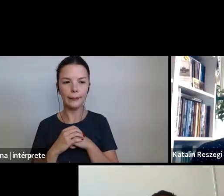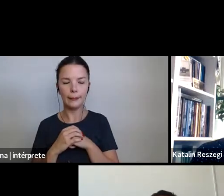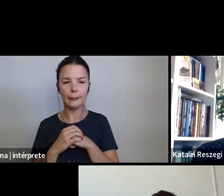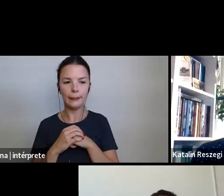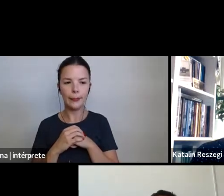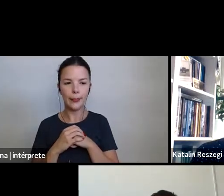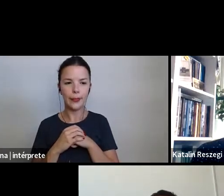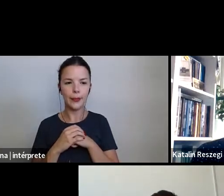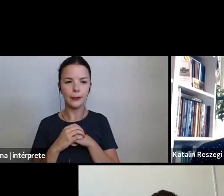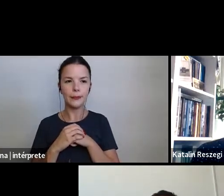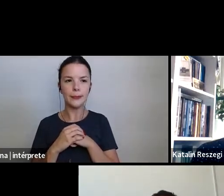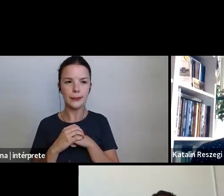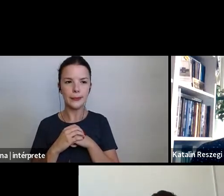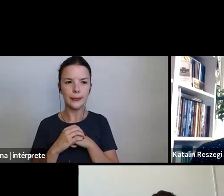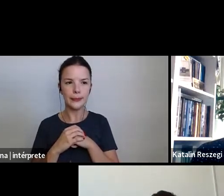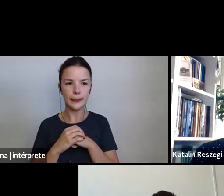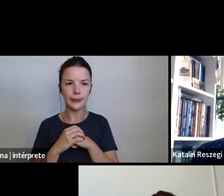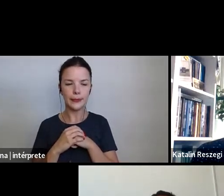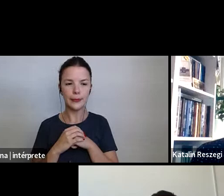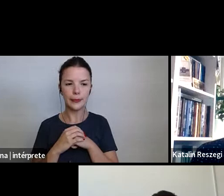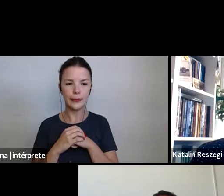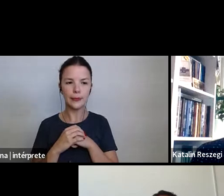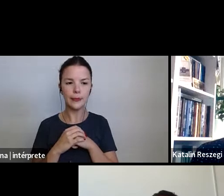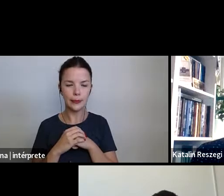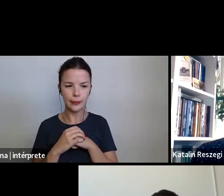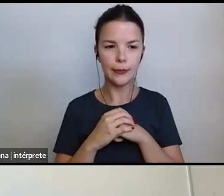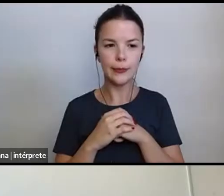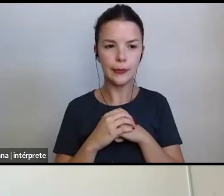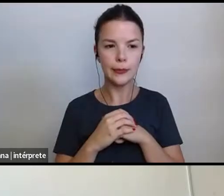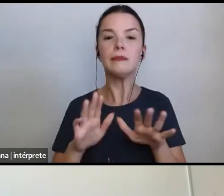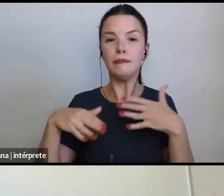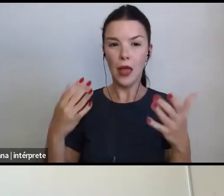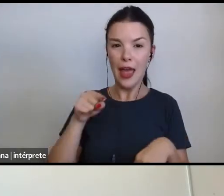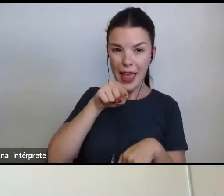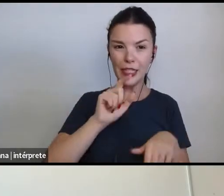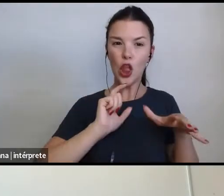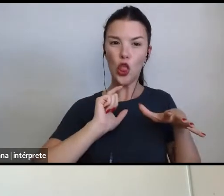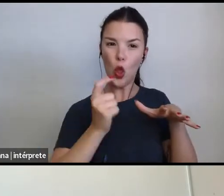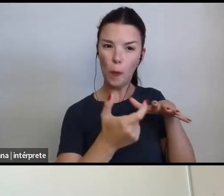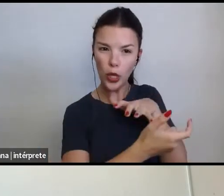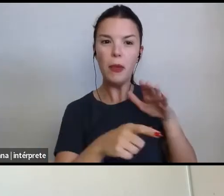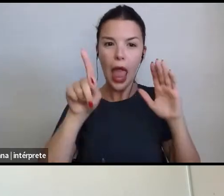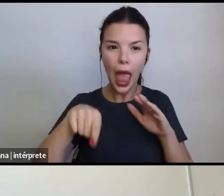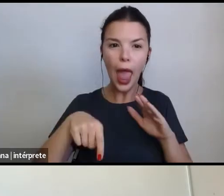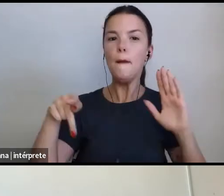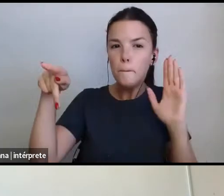they're not exclusive for sign languages.